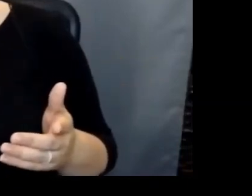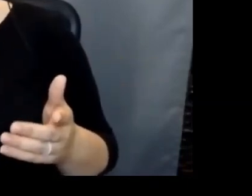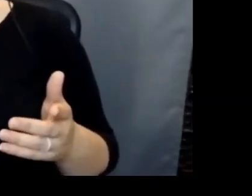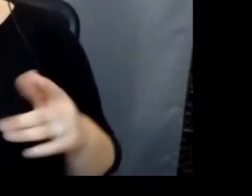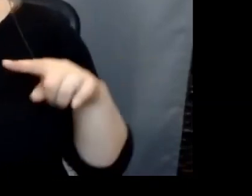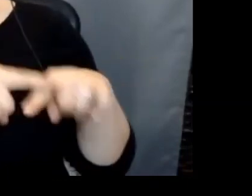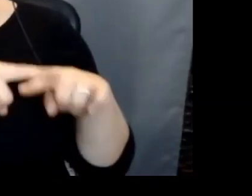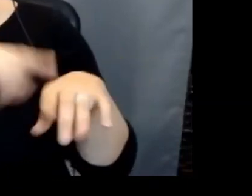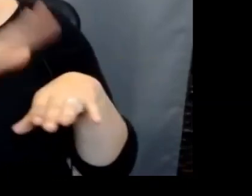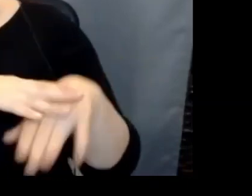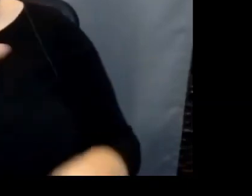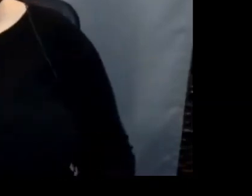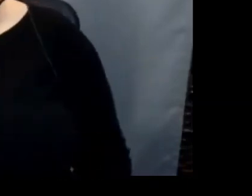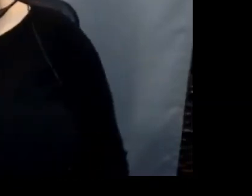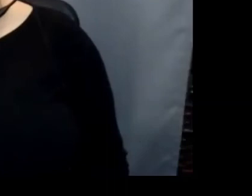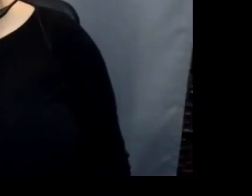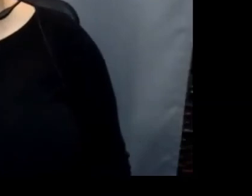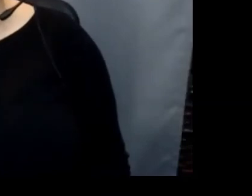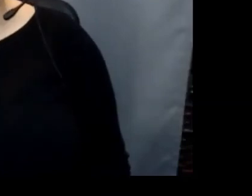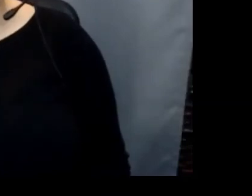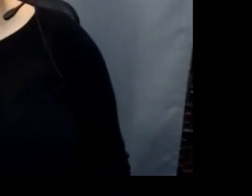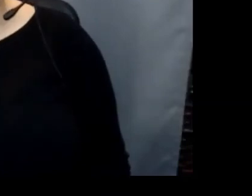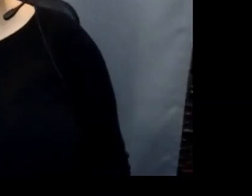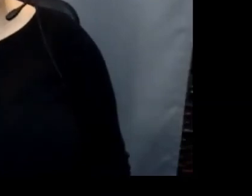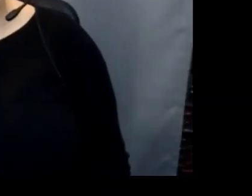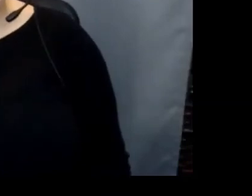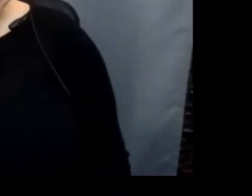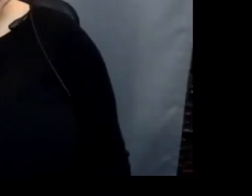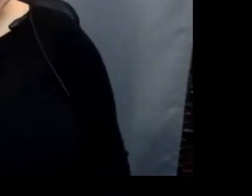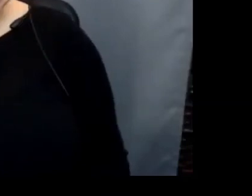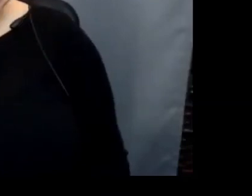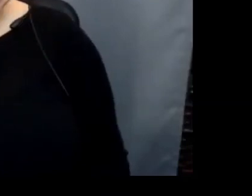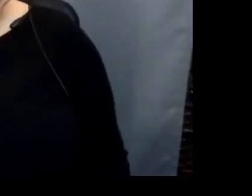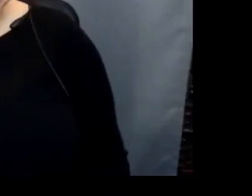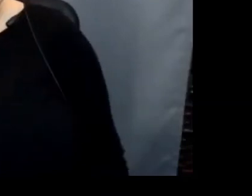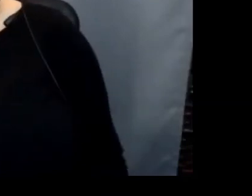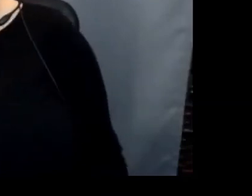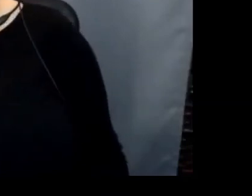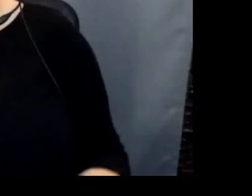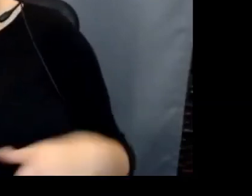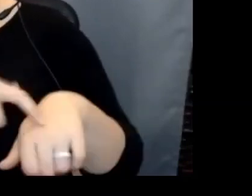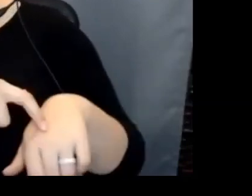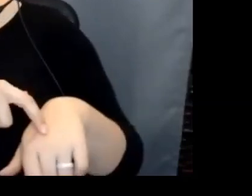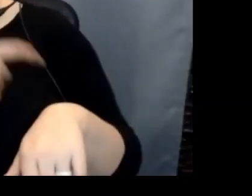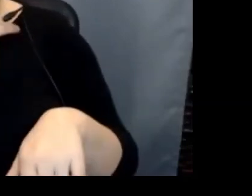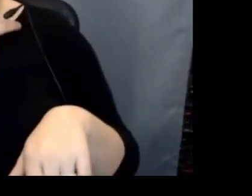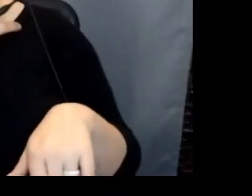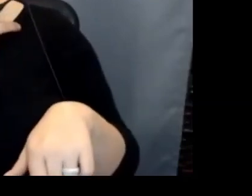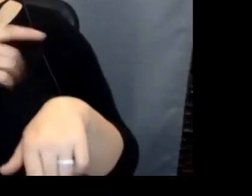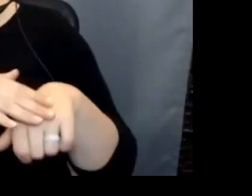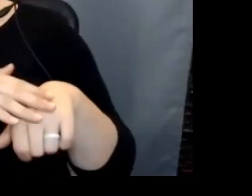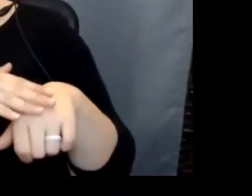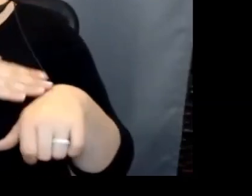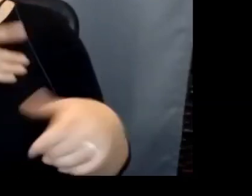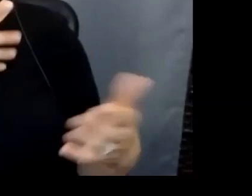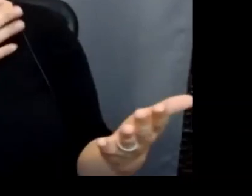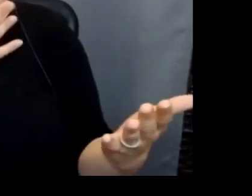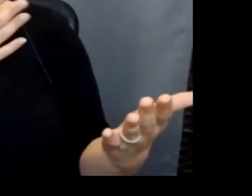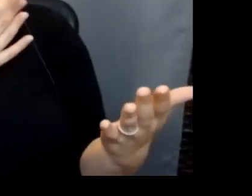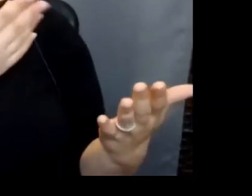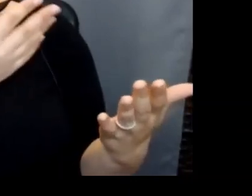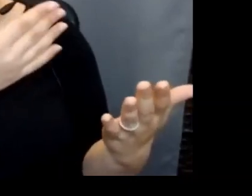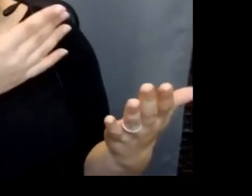United States Postal Service and how quickly they can do the mail to the location that it's going. But once it gets to the